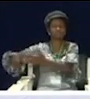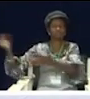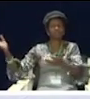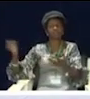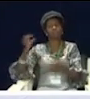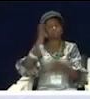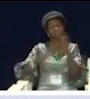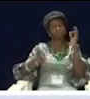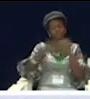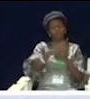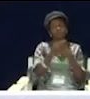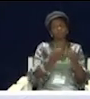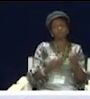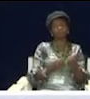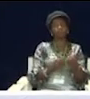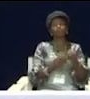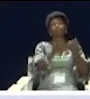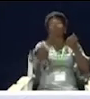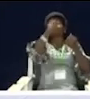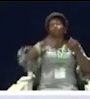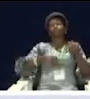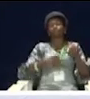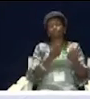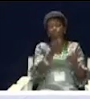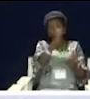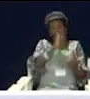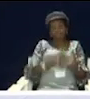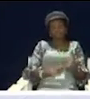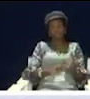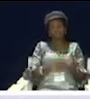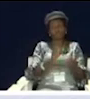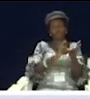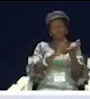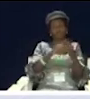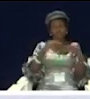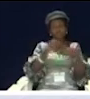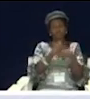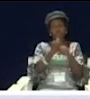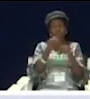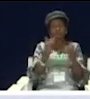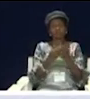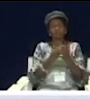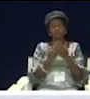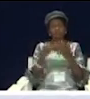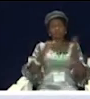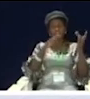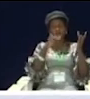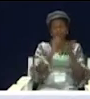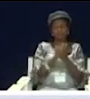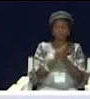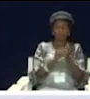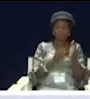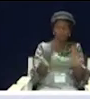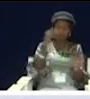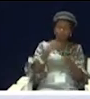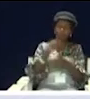you swallow a charm to make money, they expect that at least once a